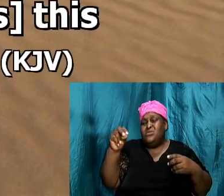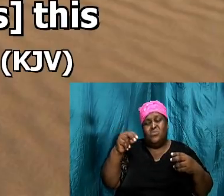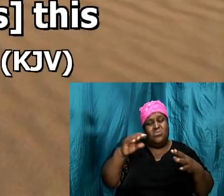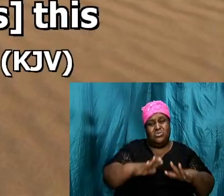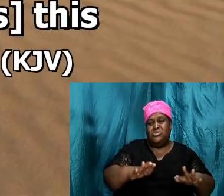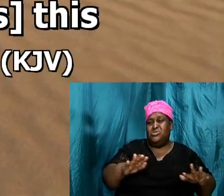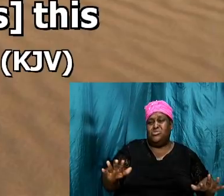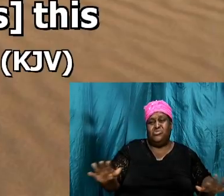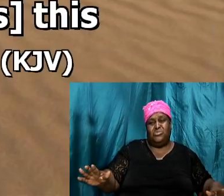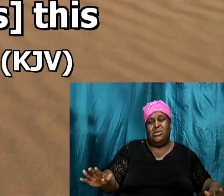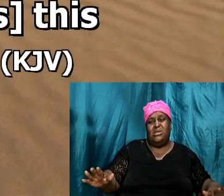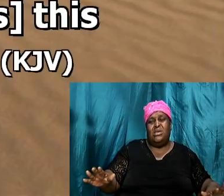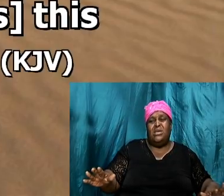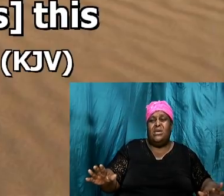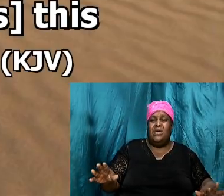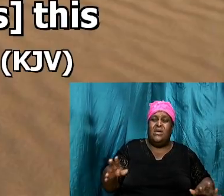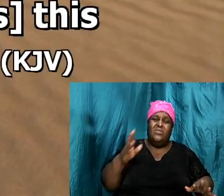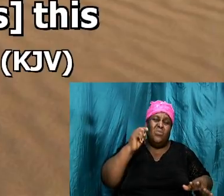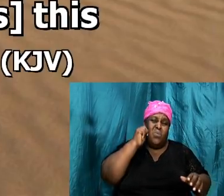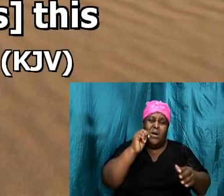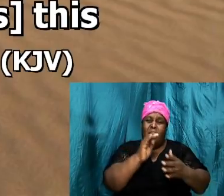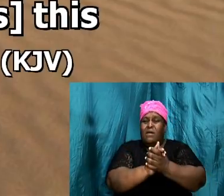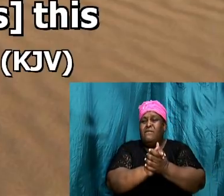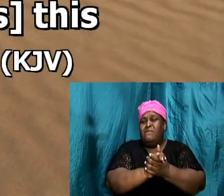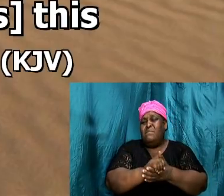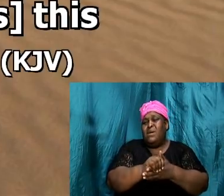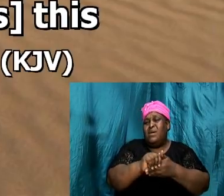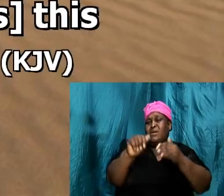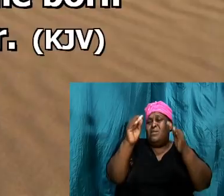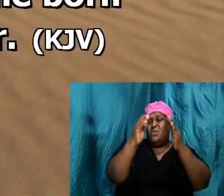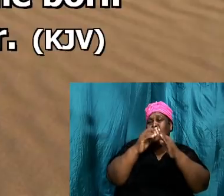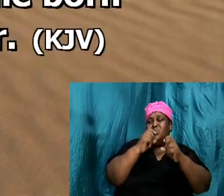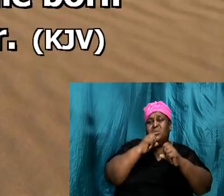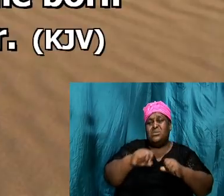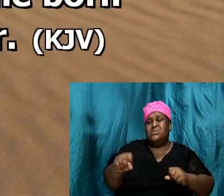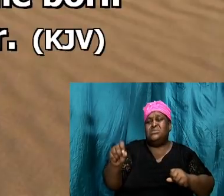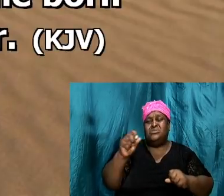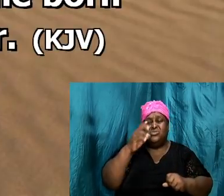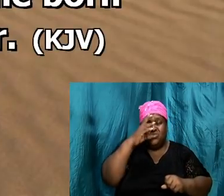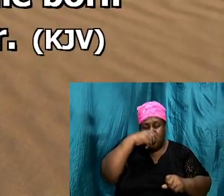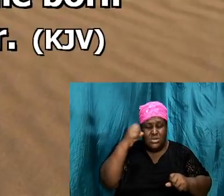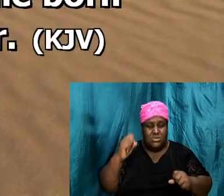the steward of my house is this Elisa of Damascus?